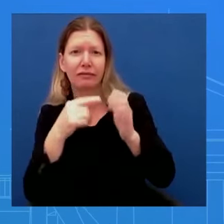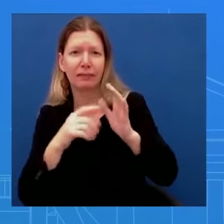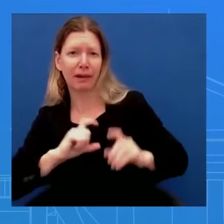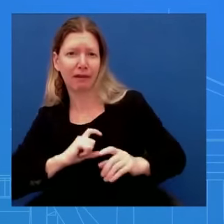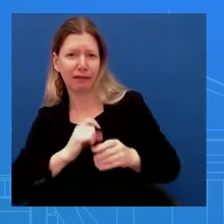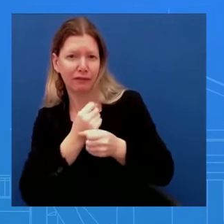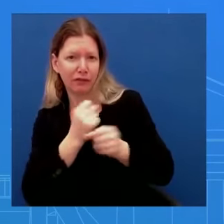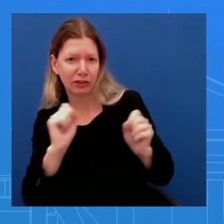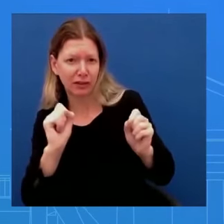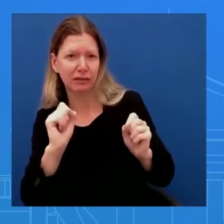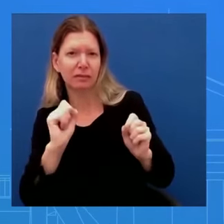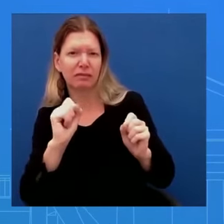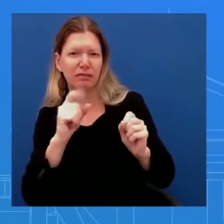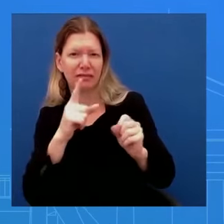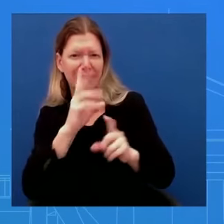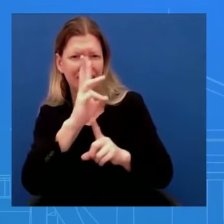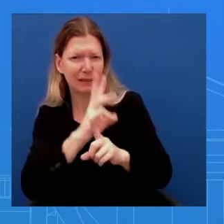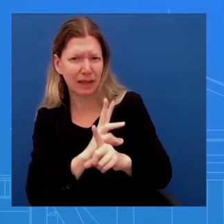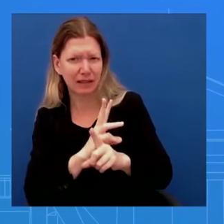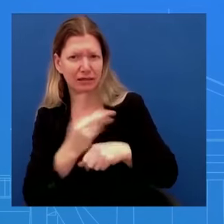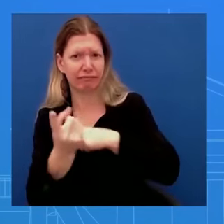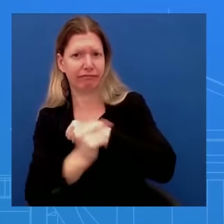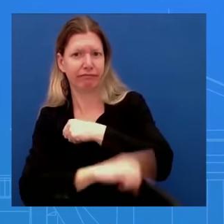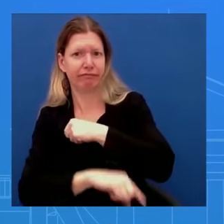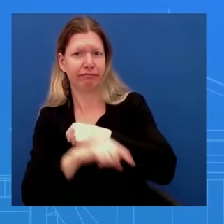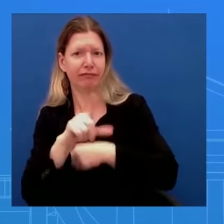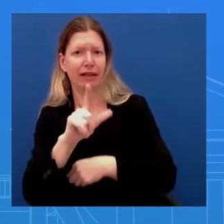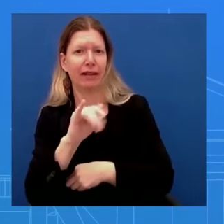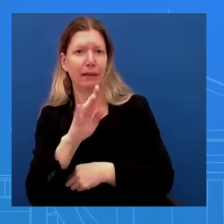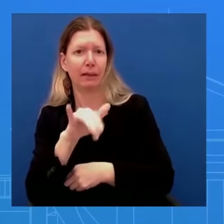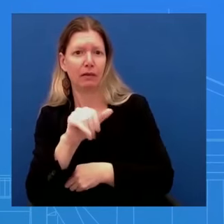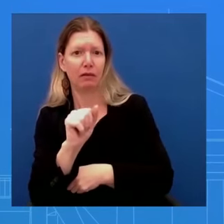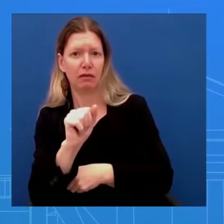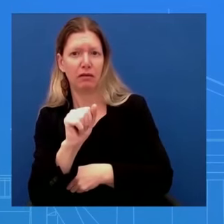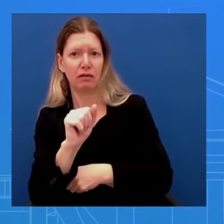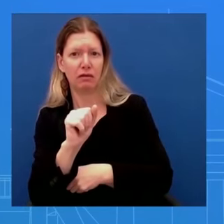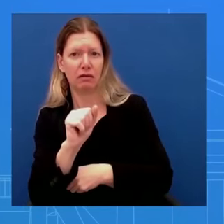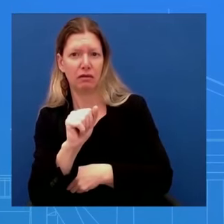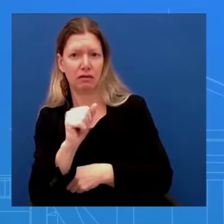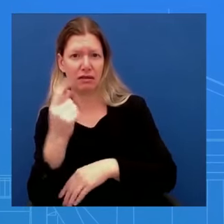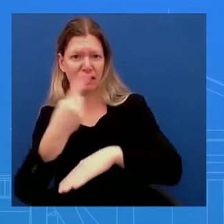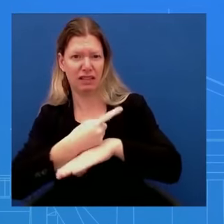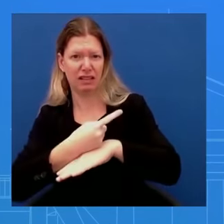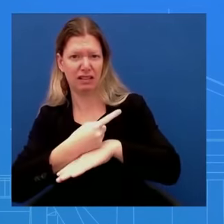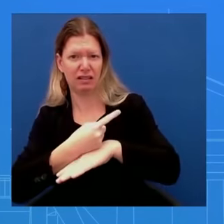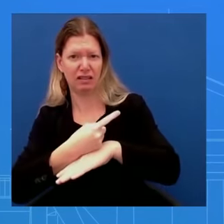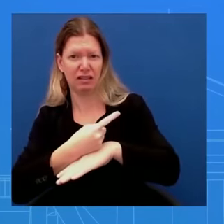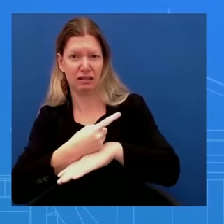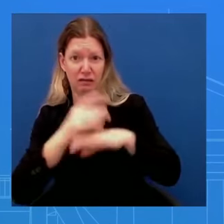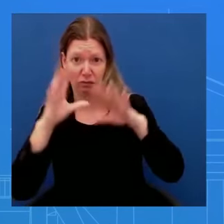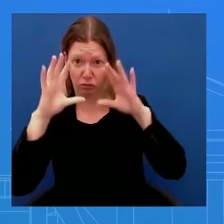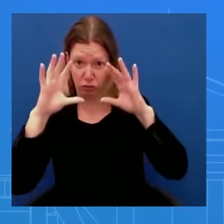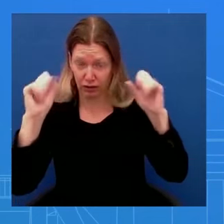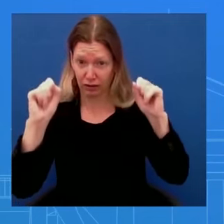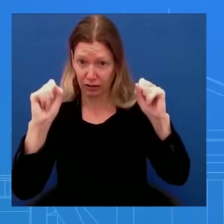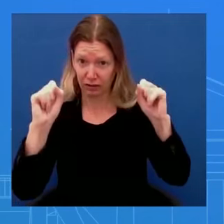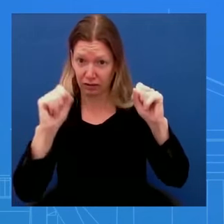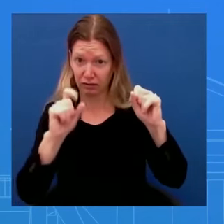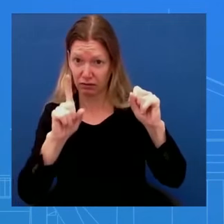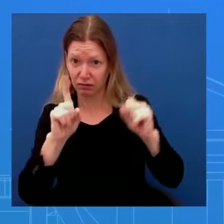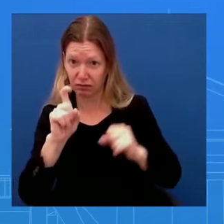be driven by political vengeance from the ruling Prime Minister. Is President Biden aware of this current